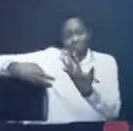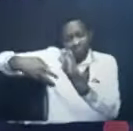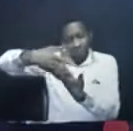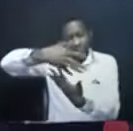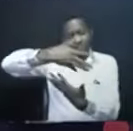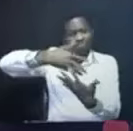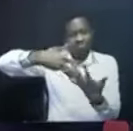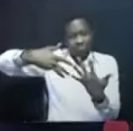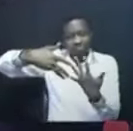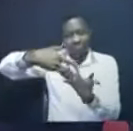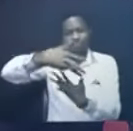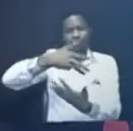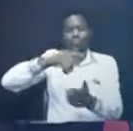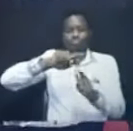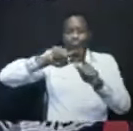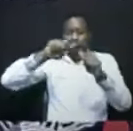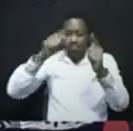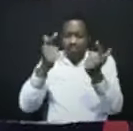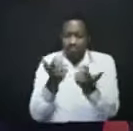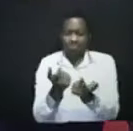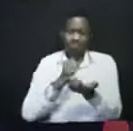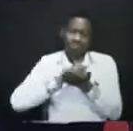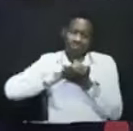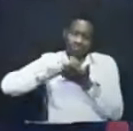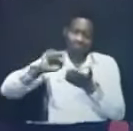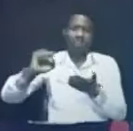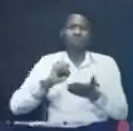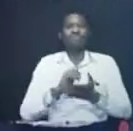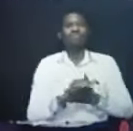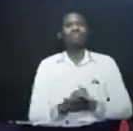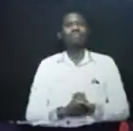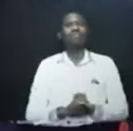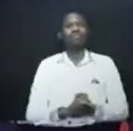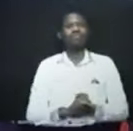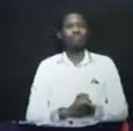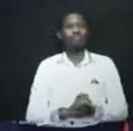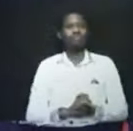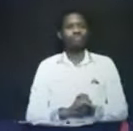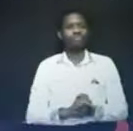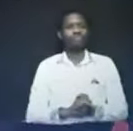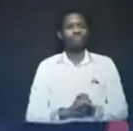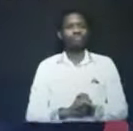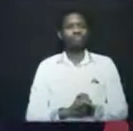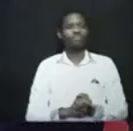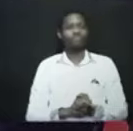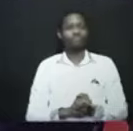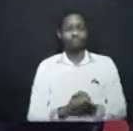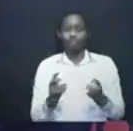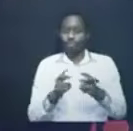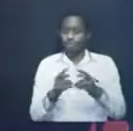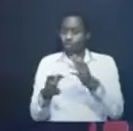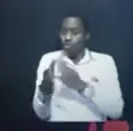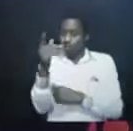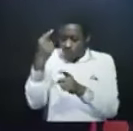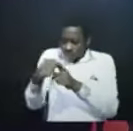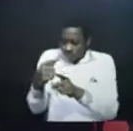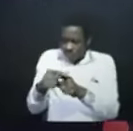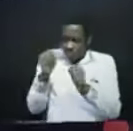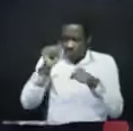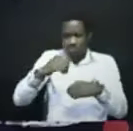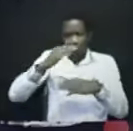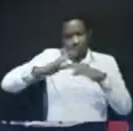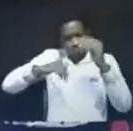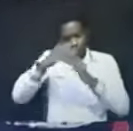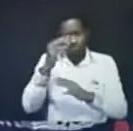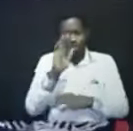all those who are sanctified. We said that it builds us up, body, soul, and spirit. And we